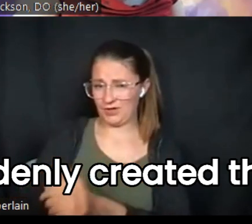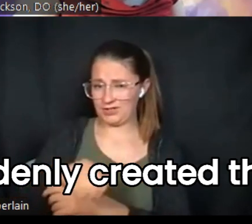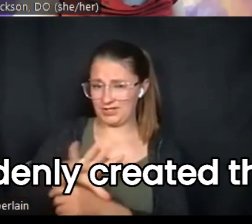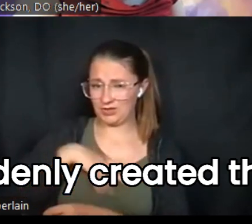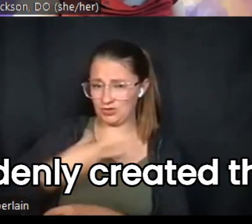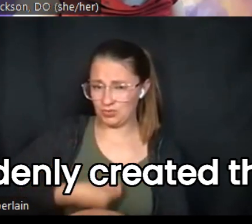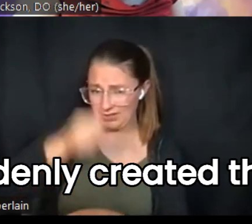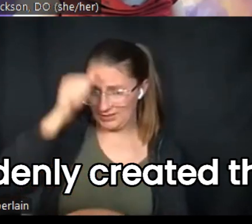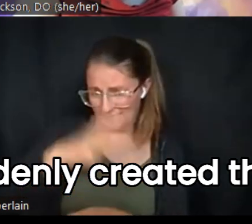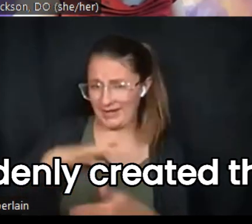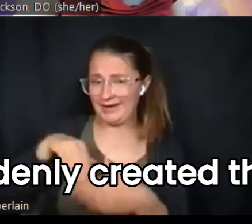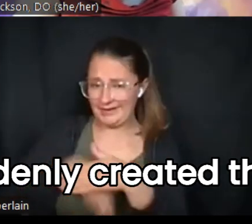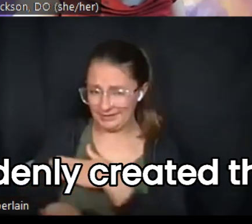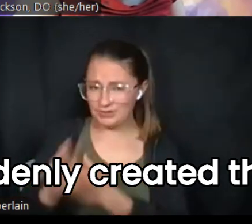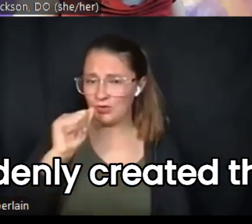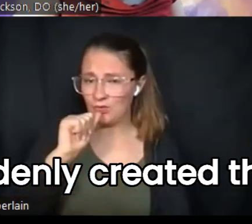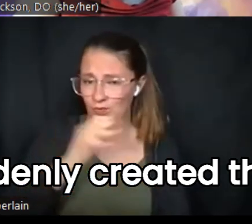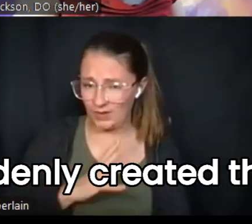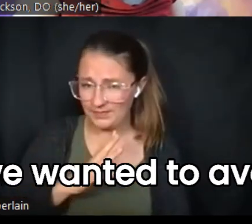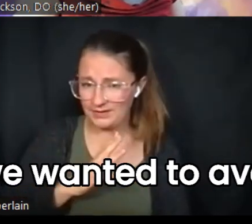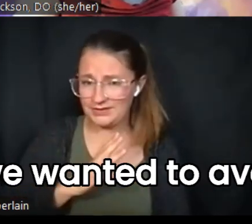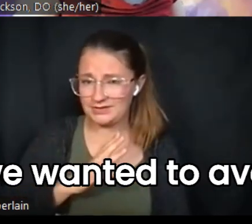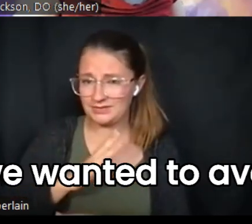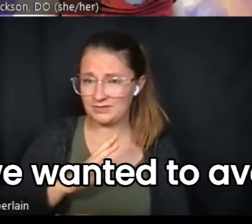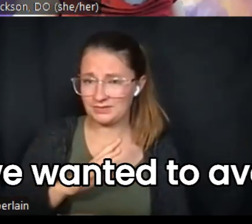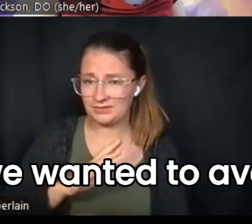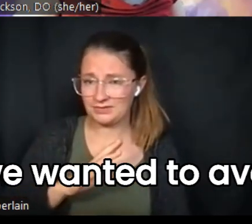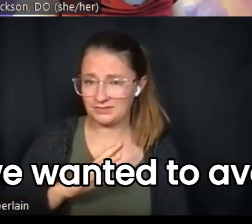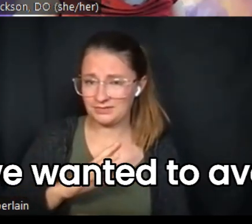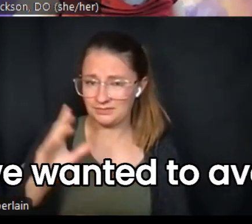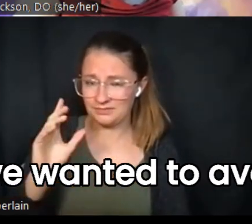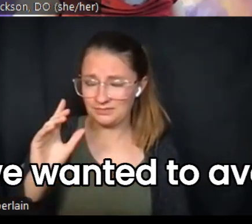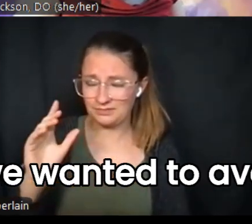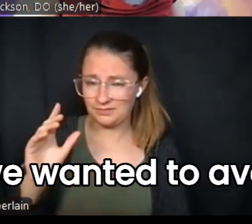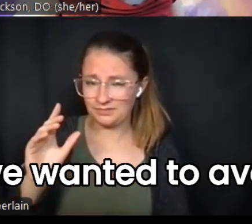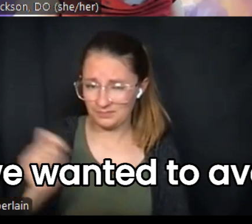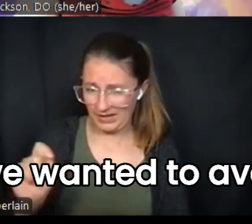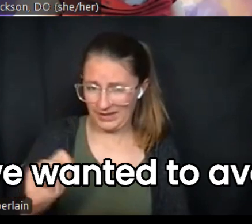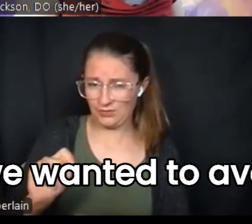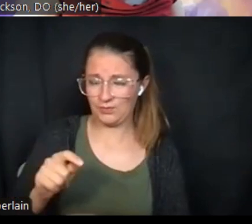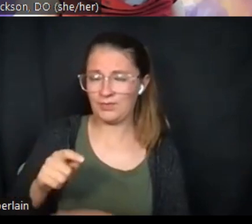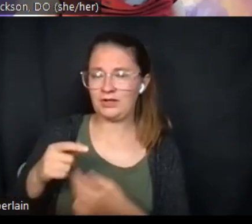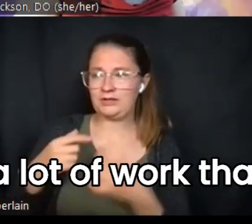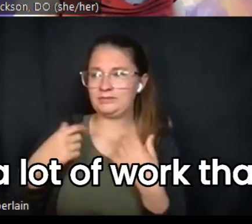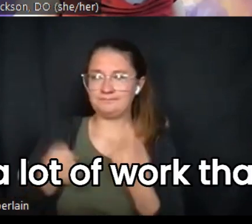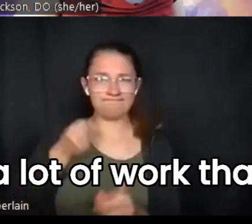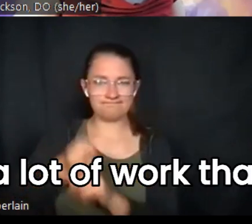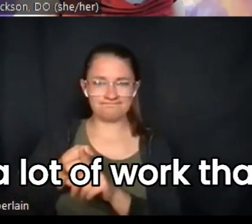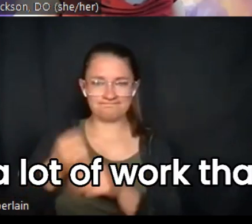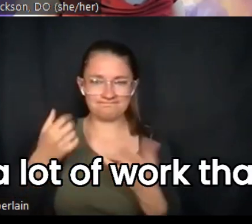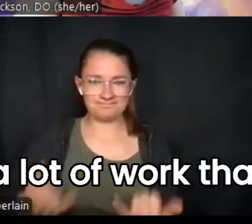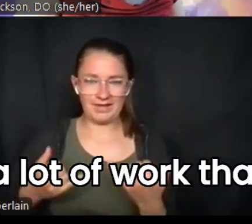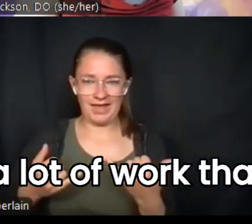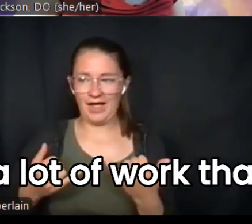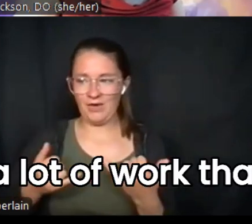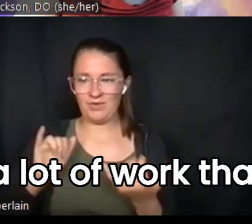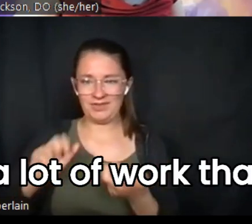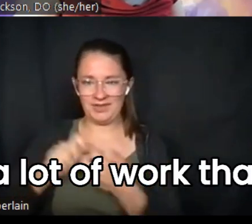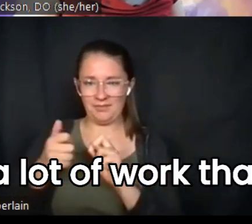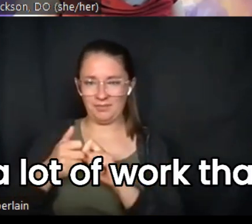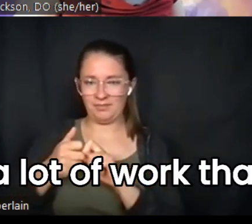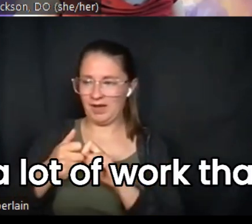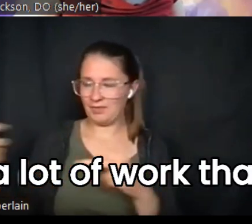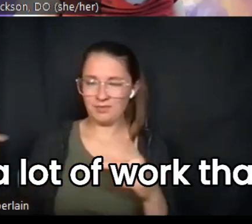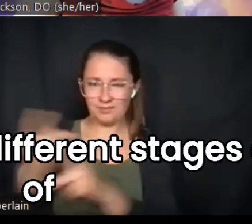Uh-oh, we've suddenly created the exact problem we wanted to avoid. And I think there's a lot of work